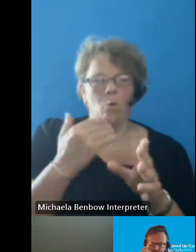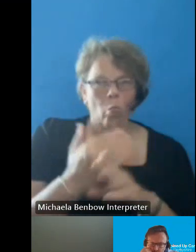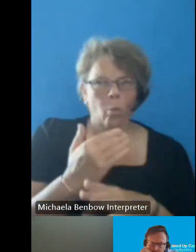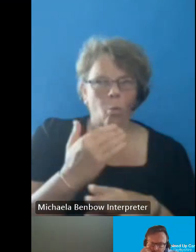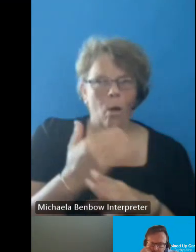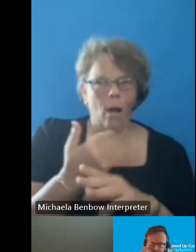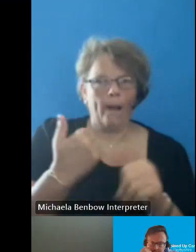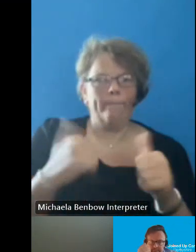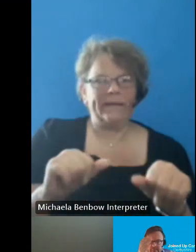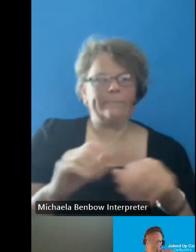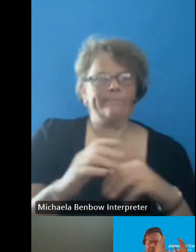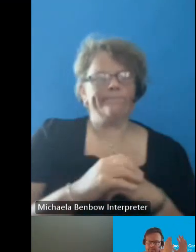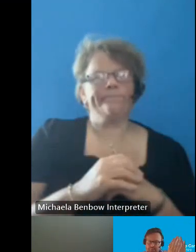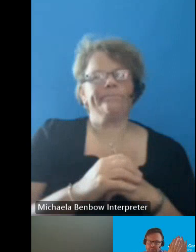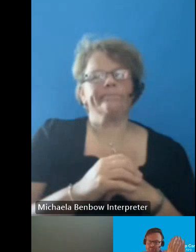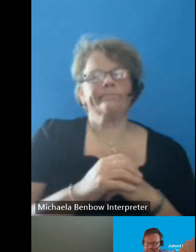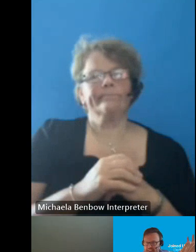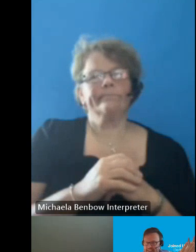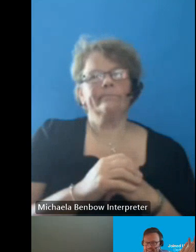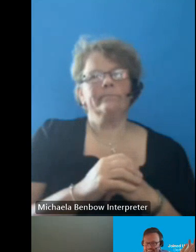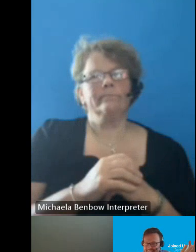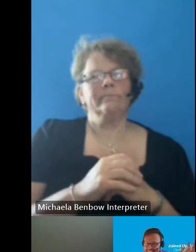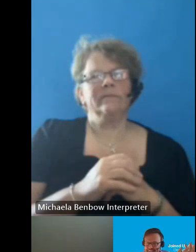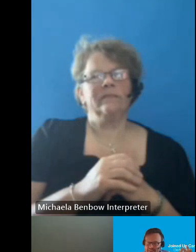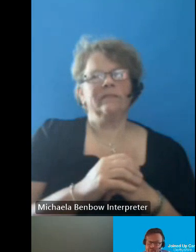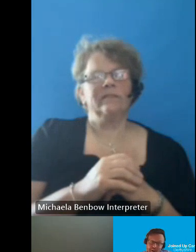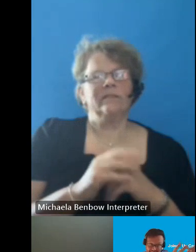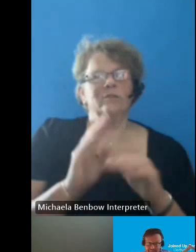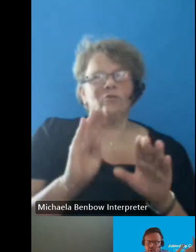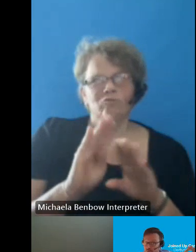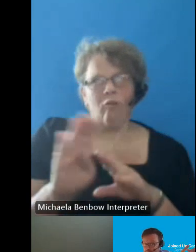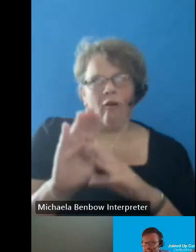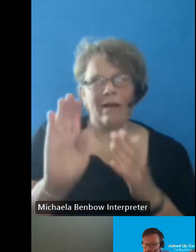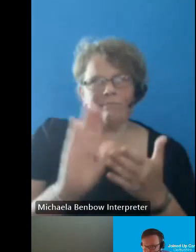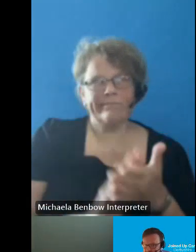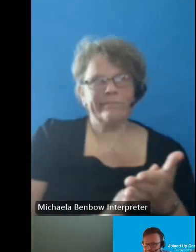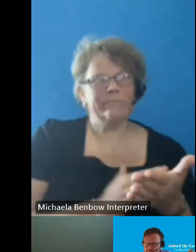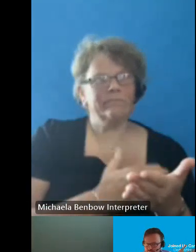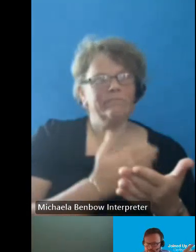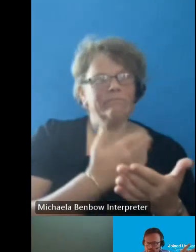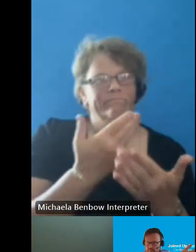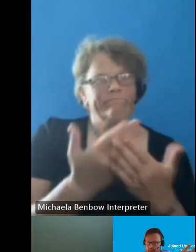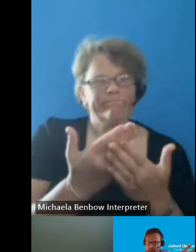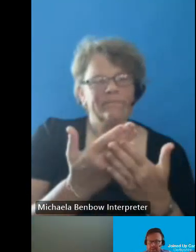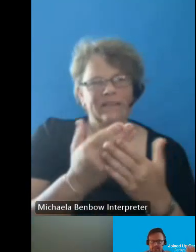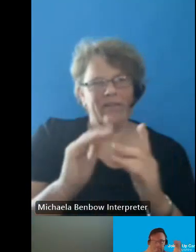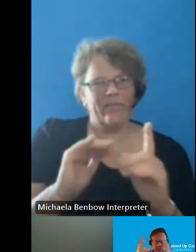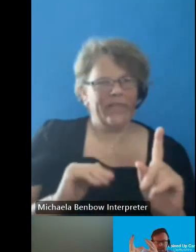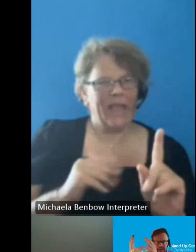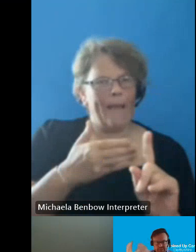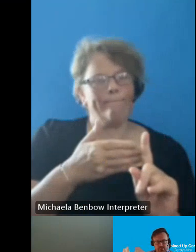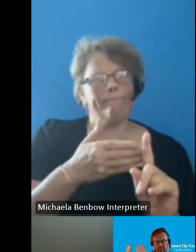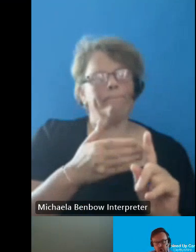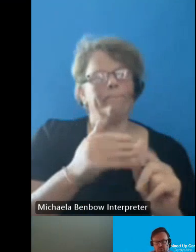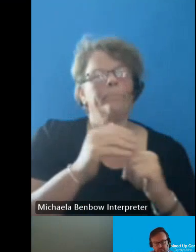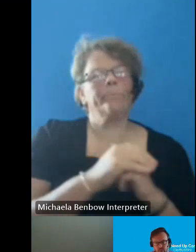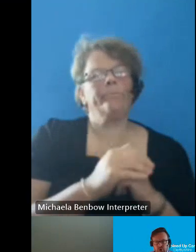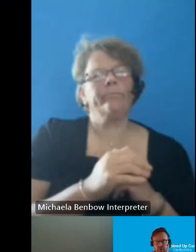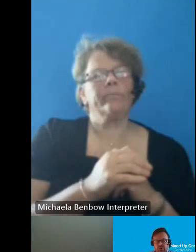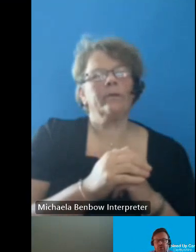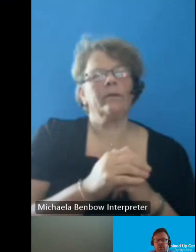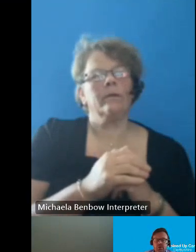doing to try and sort of translate what are kind of laudable aims in the joint forward plan into a